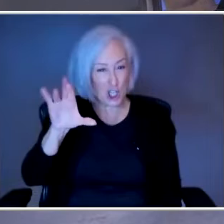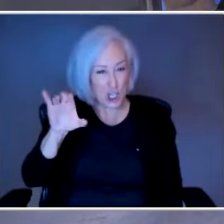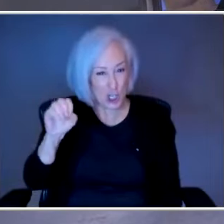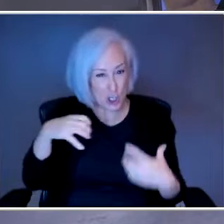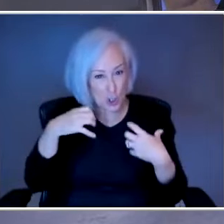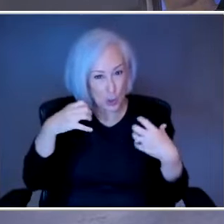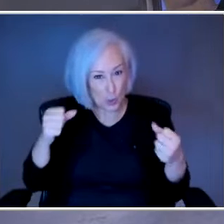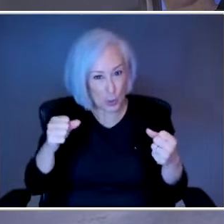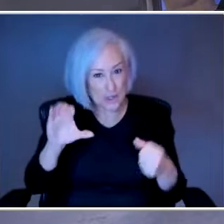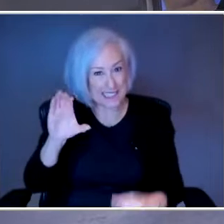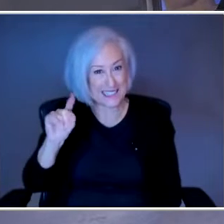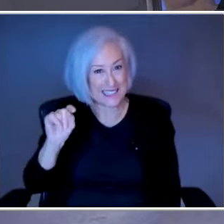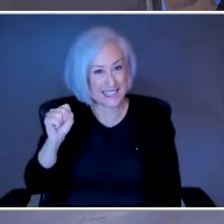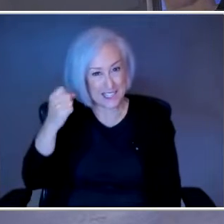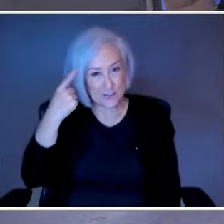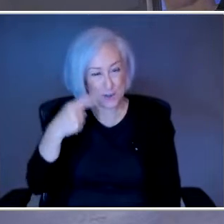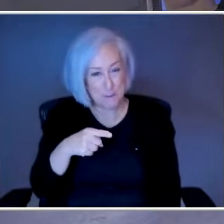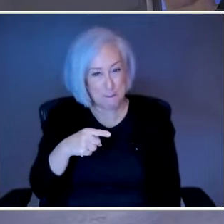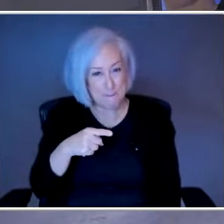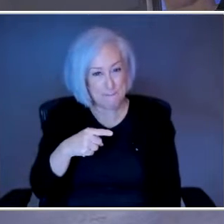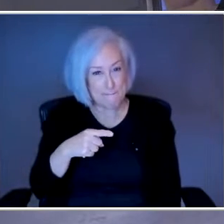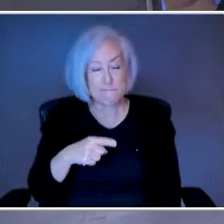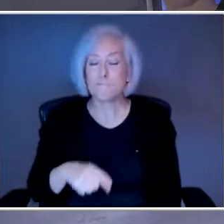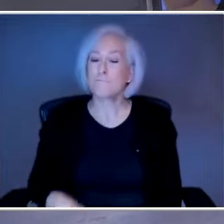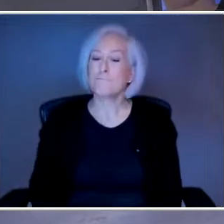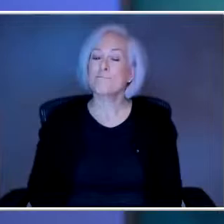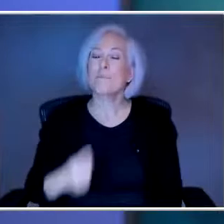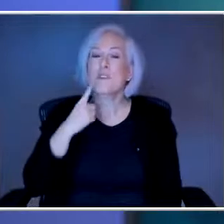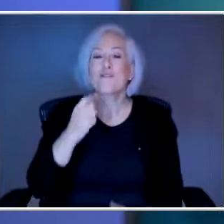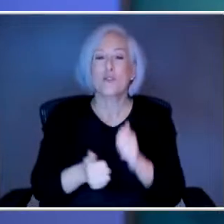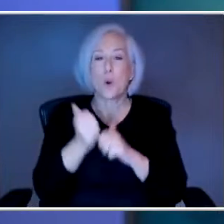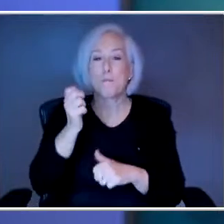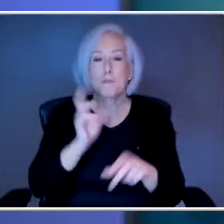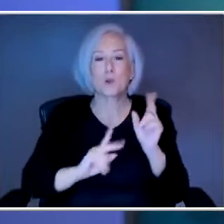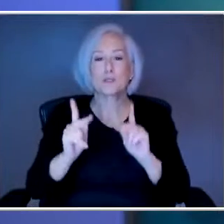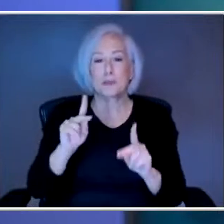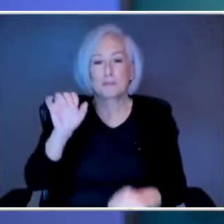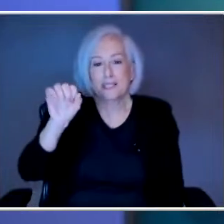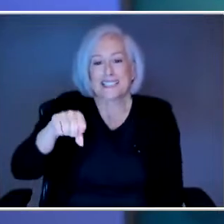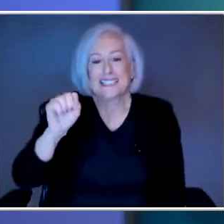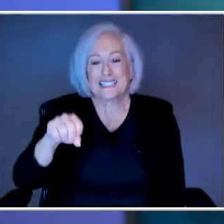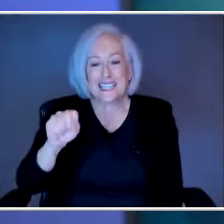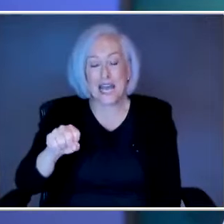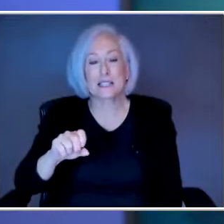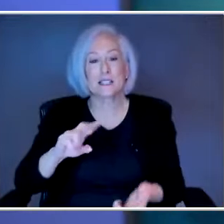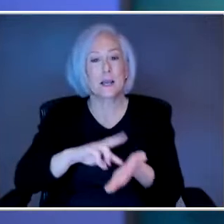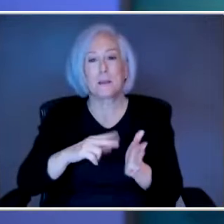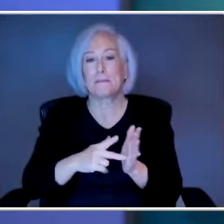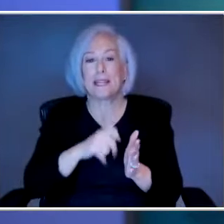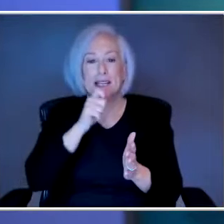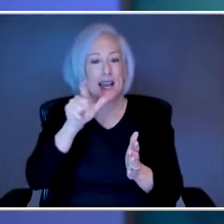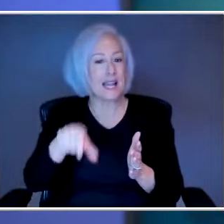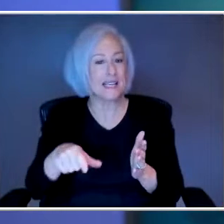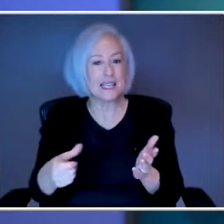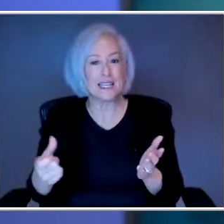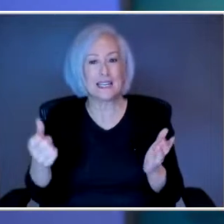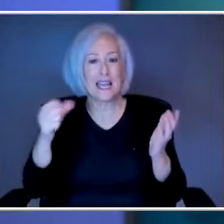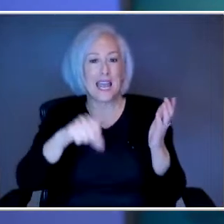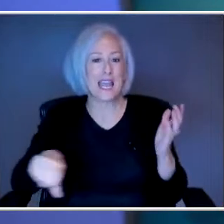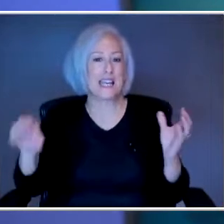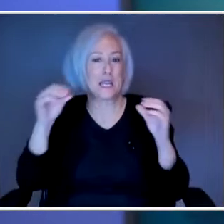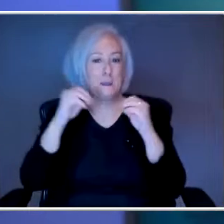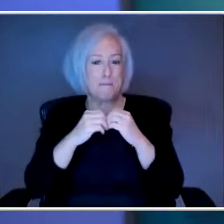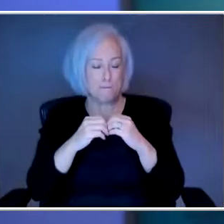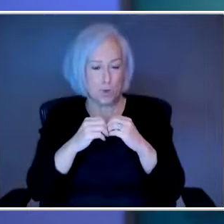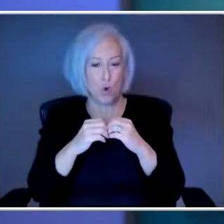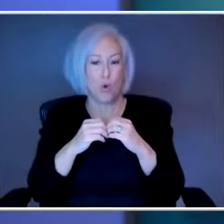Lauren? For most people, it does cure it in the sense that you usually don't need any additional intervention. The nerve itself